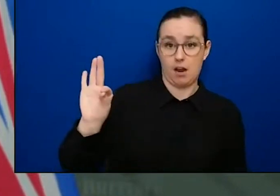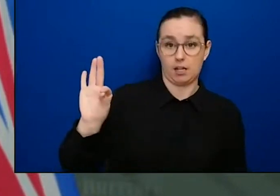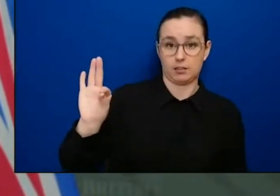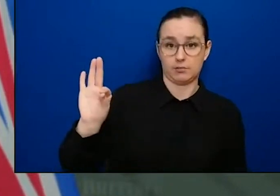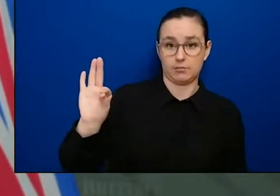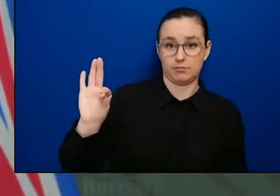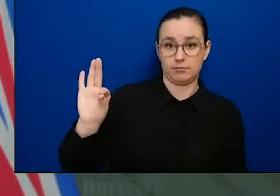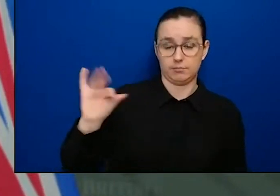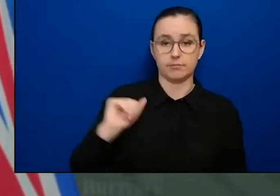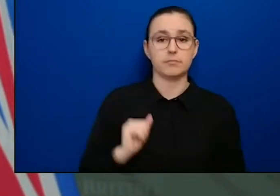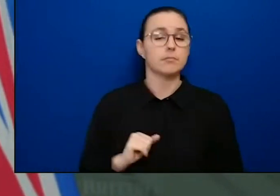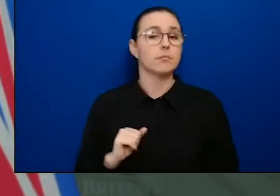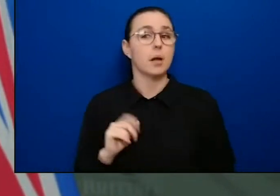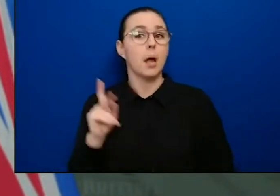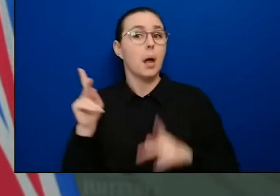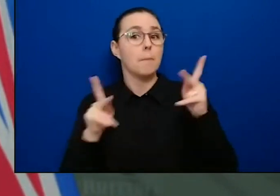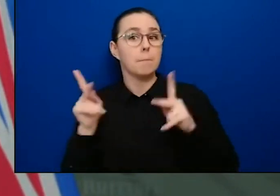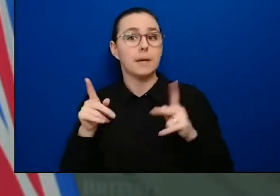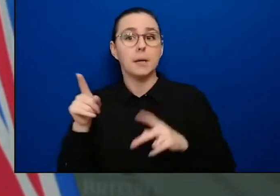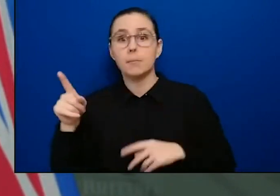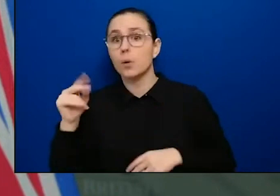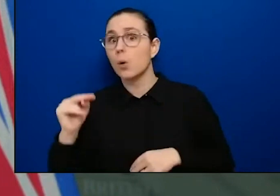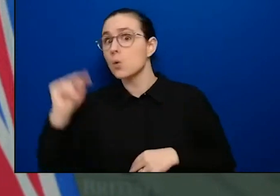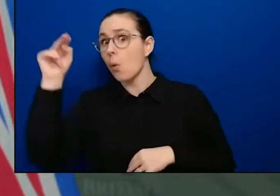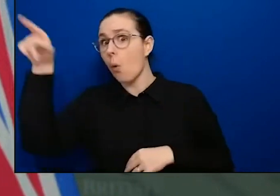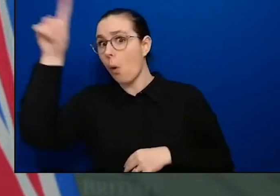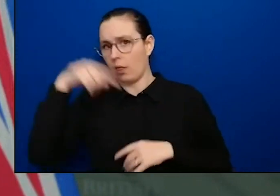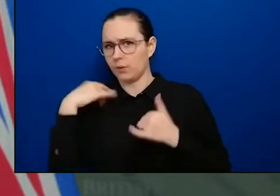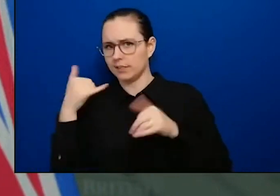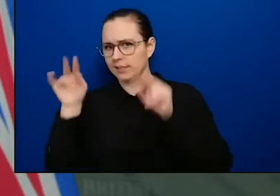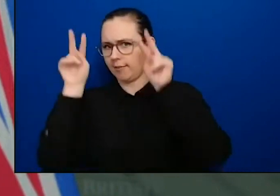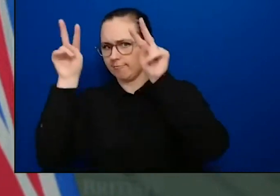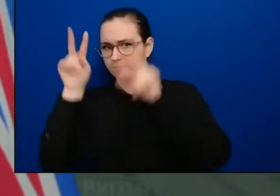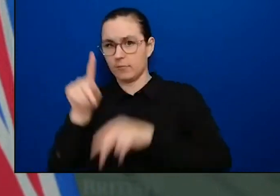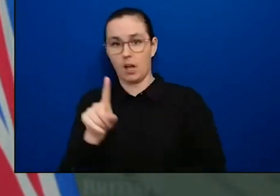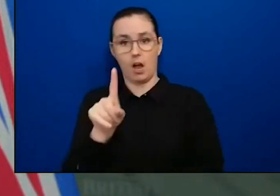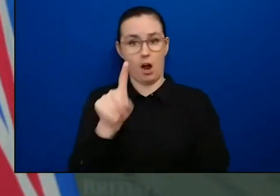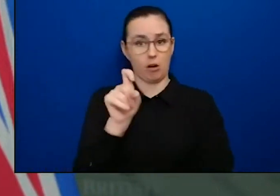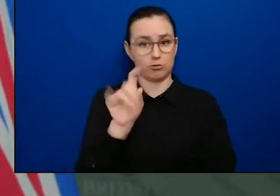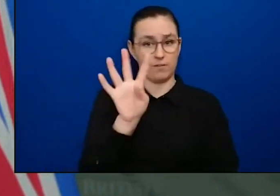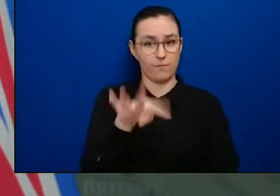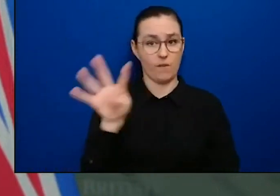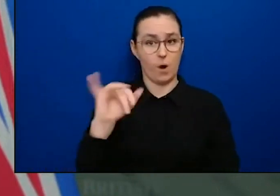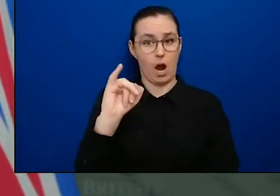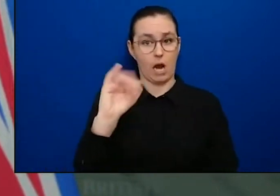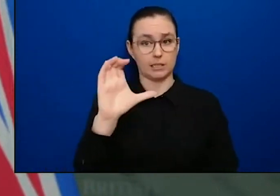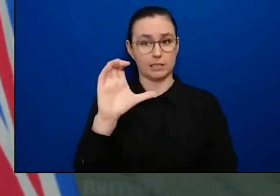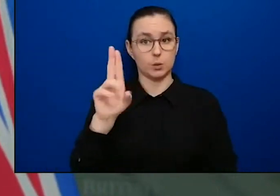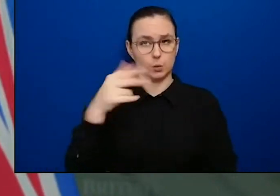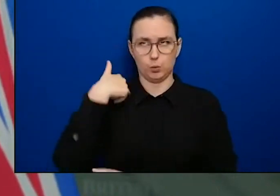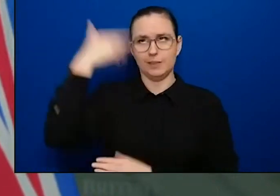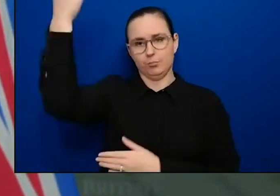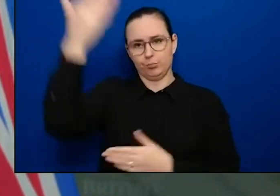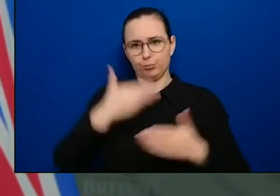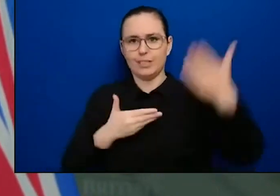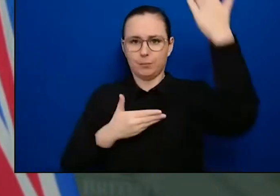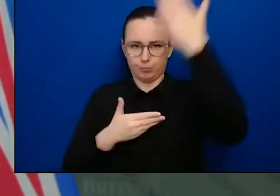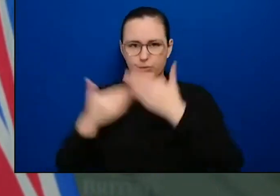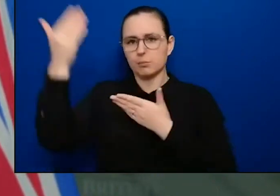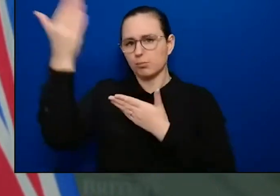people in the north, this will continue to be of interest. 144 critical care patients have been air transferred out of Northern